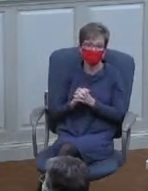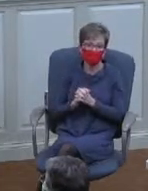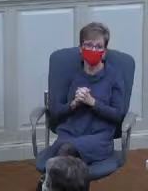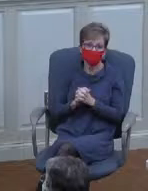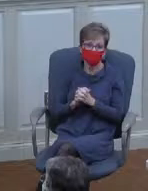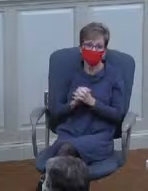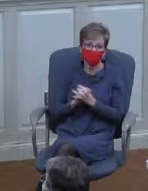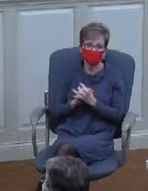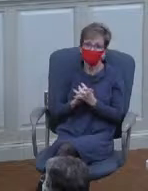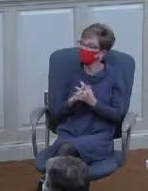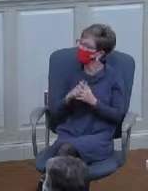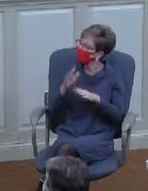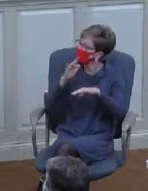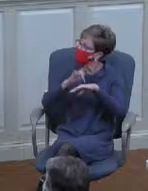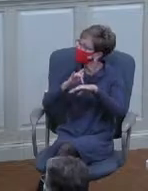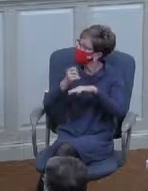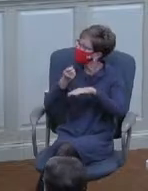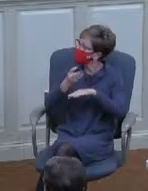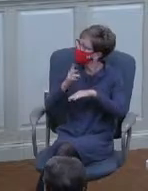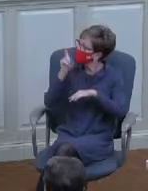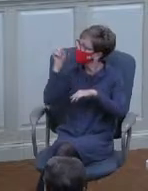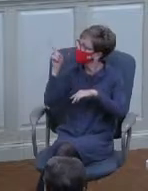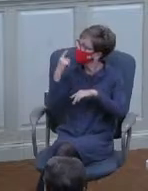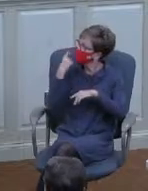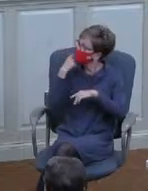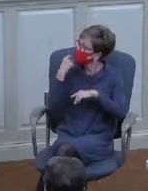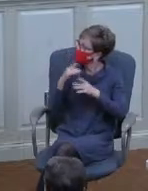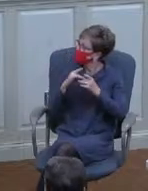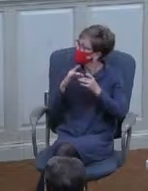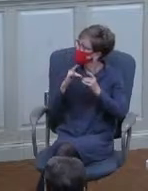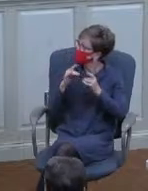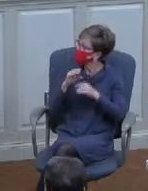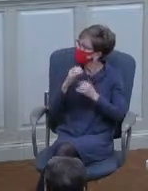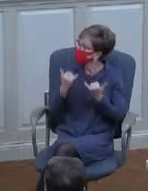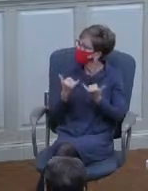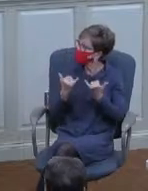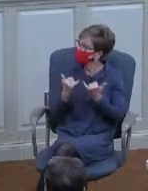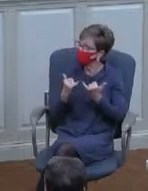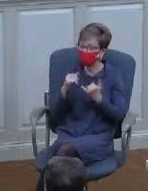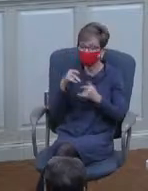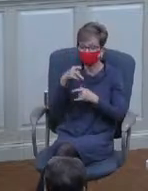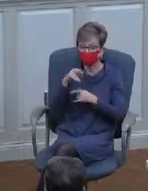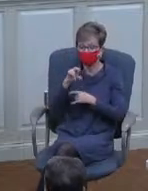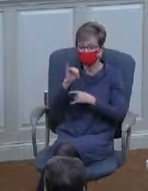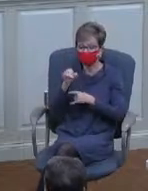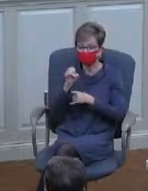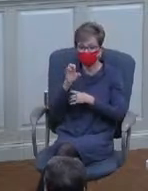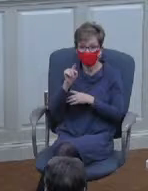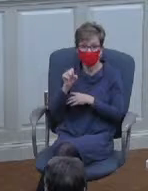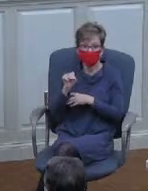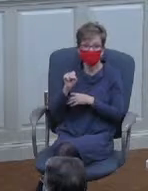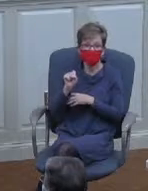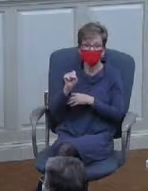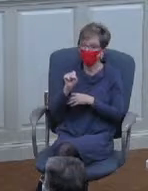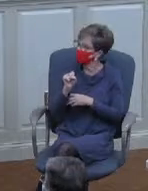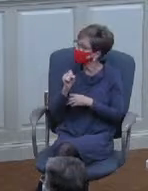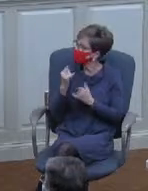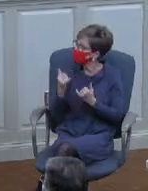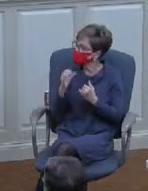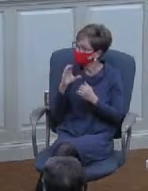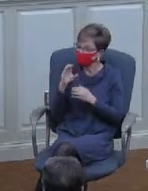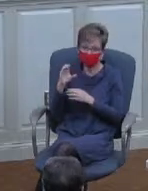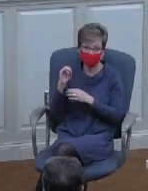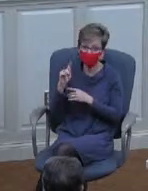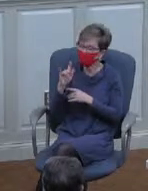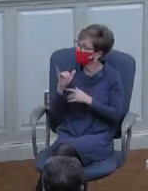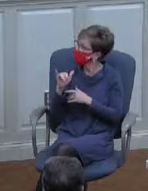just want to touch on a few, like I mentioned, current utility projects that are going on around town and out